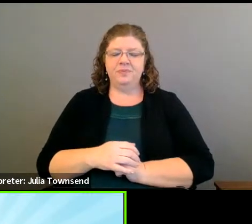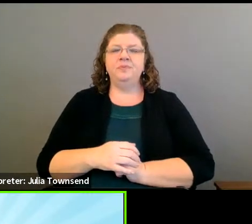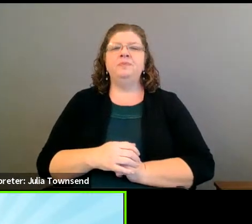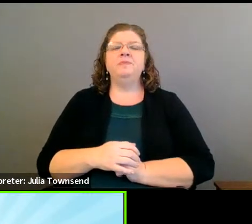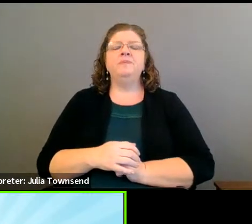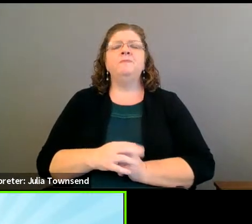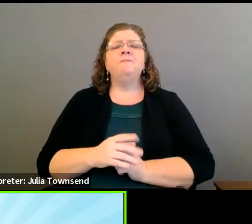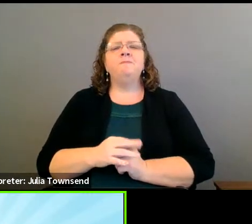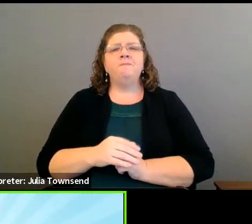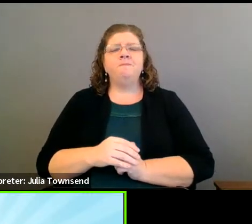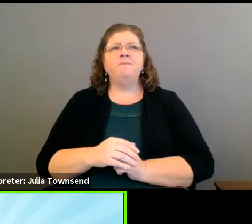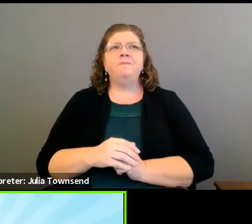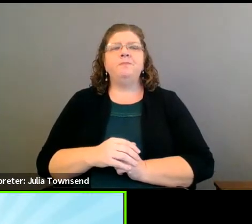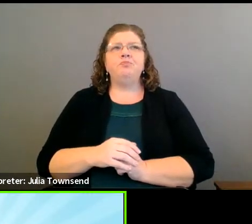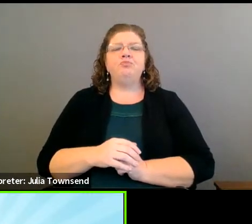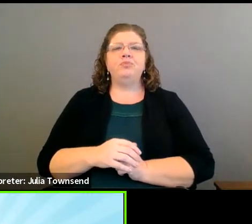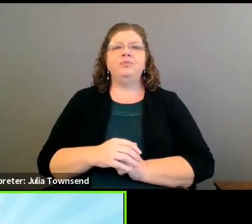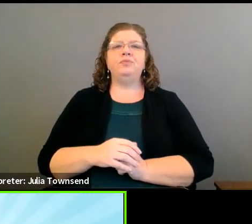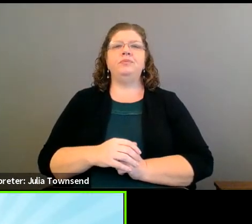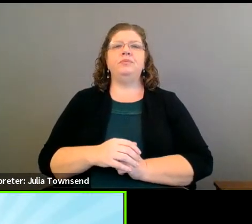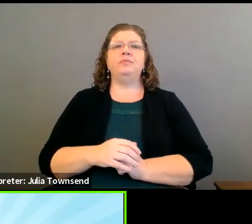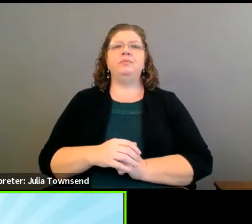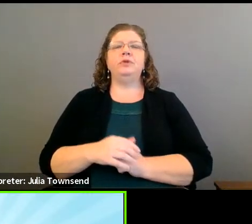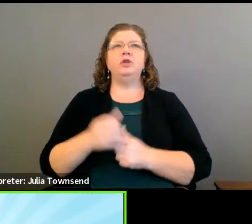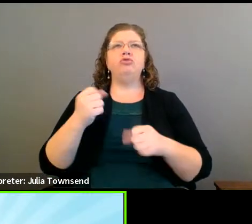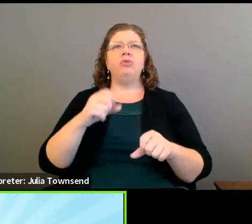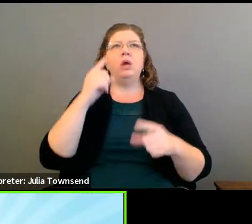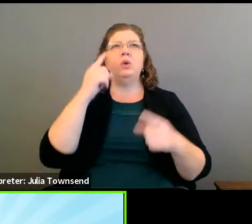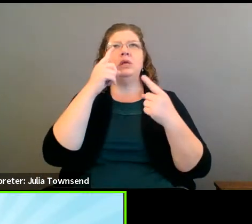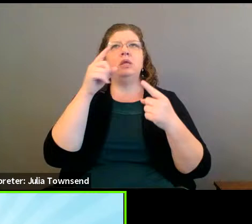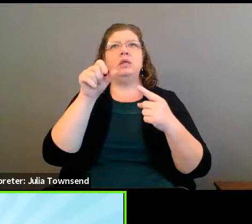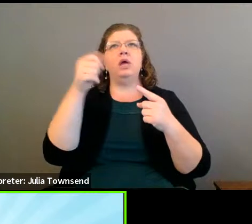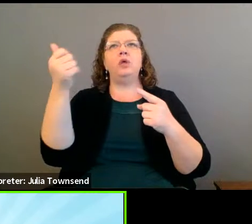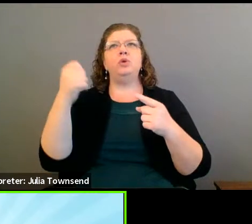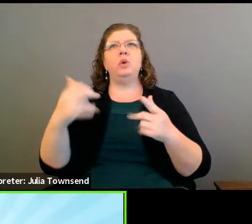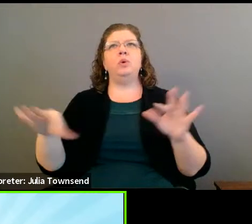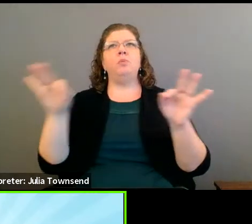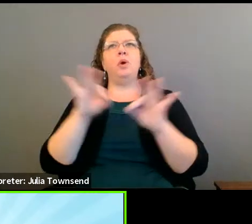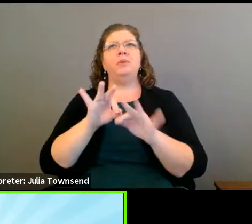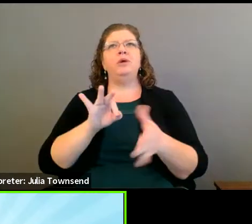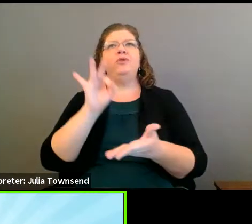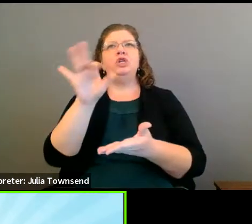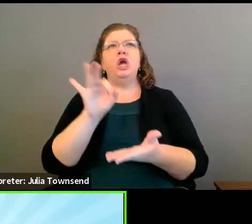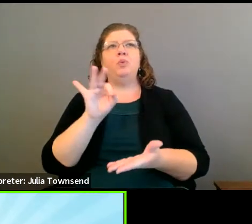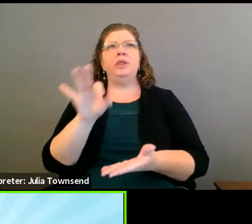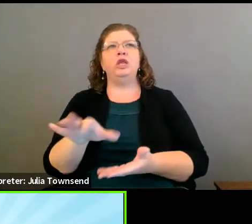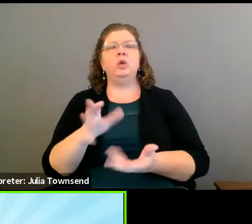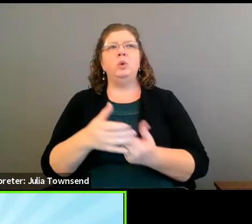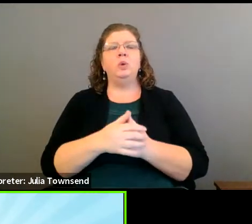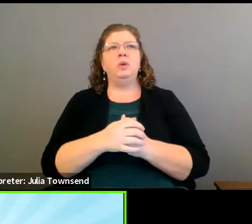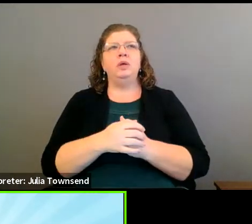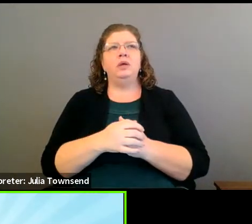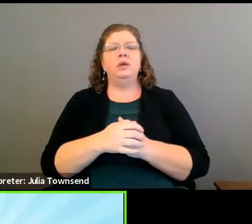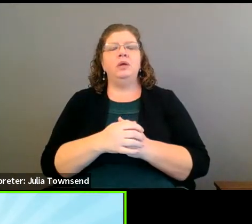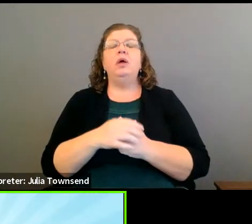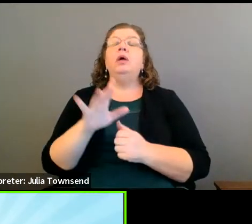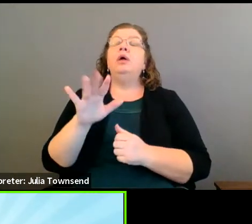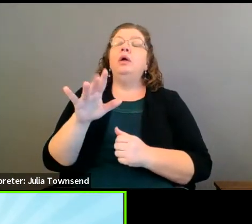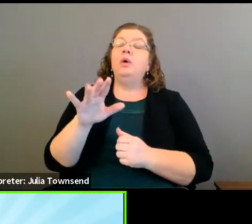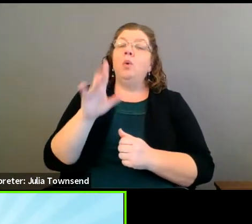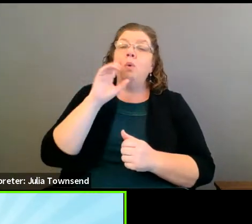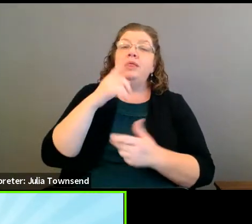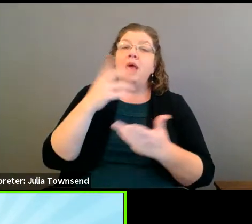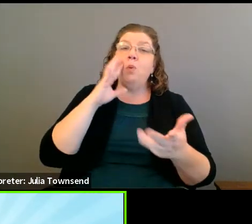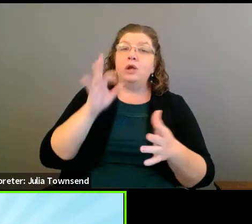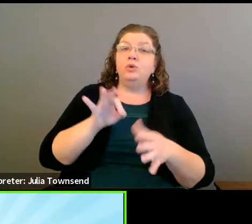Well, I'm trying to think of the other things that are important for me to share with you. One of the things that I'd like to